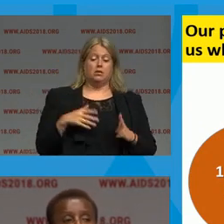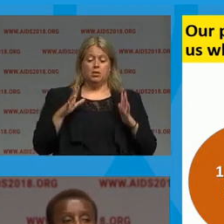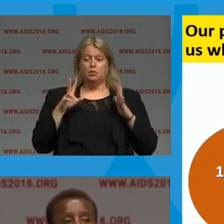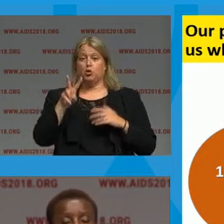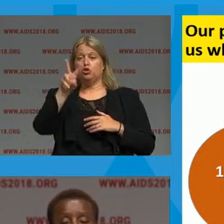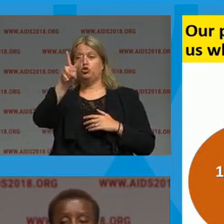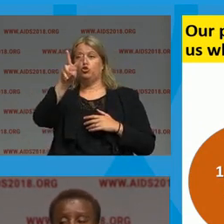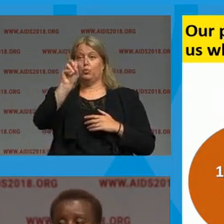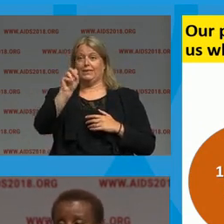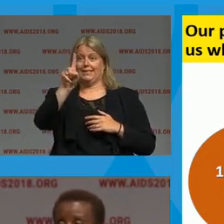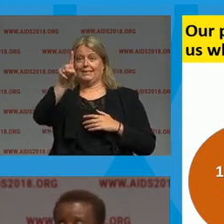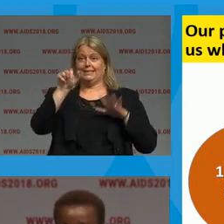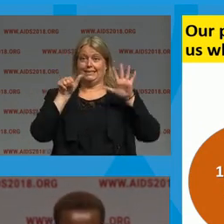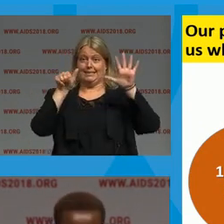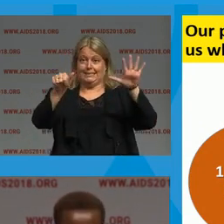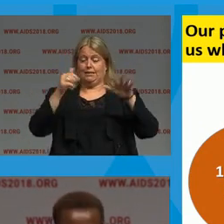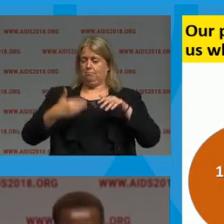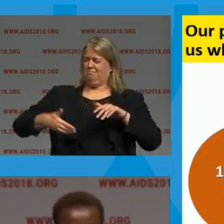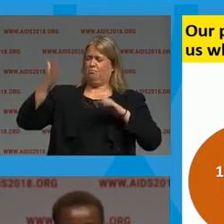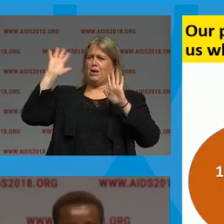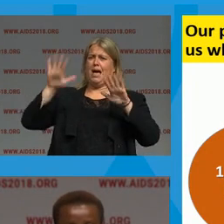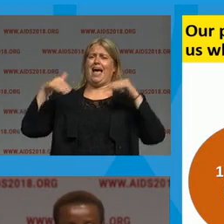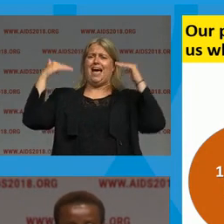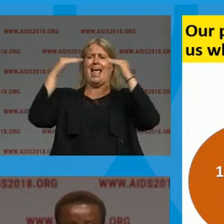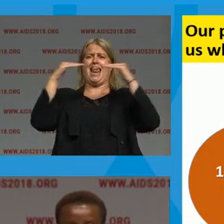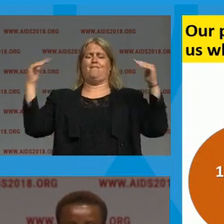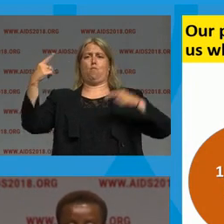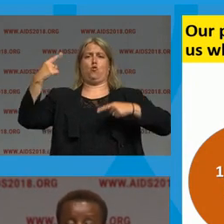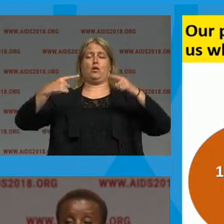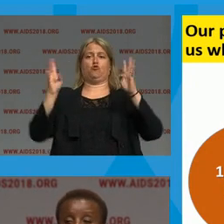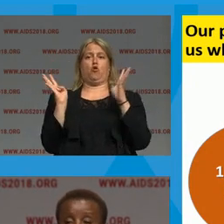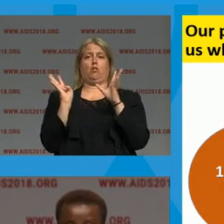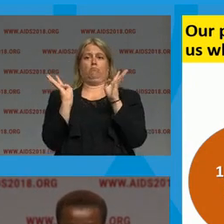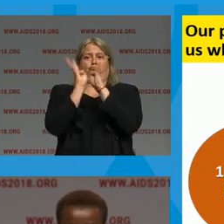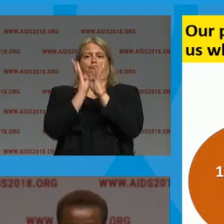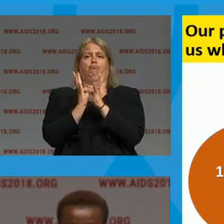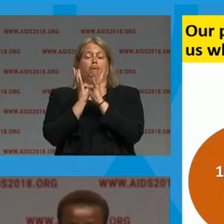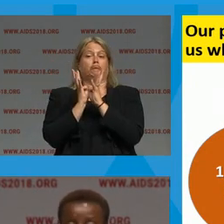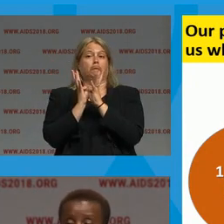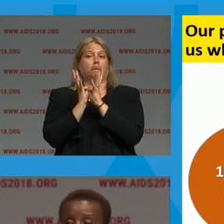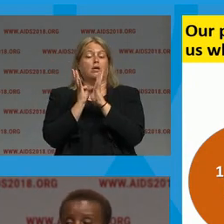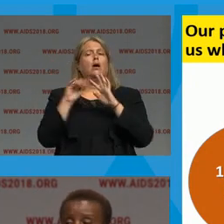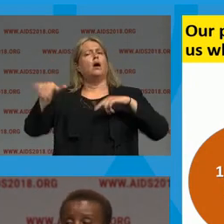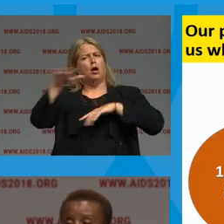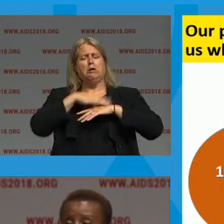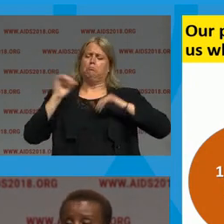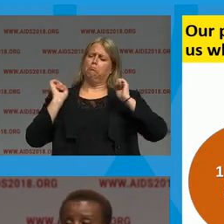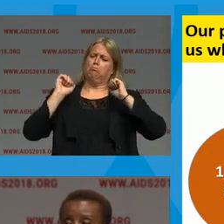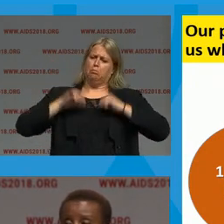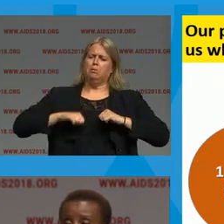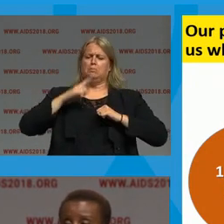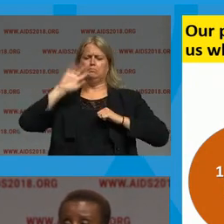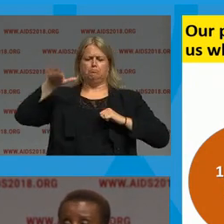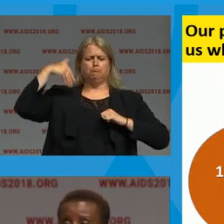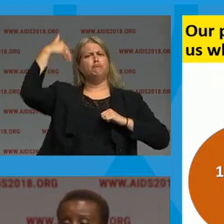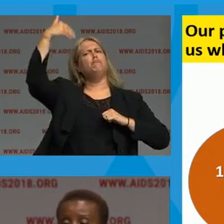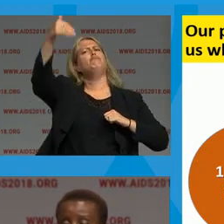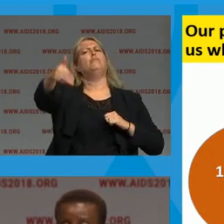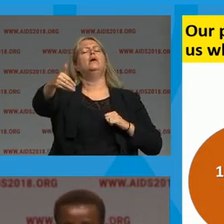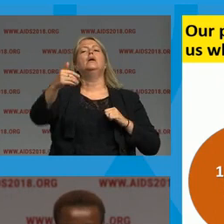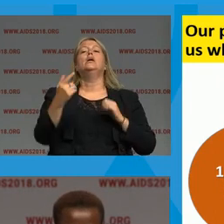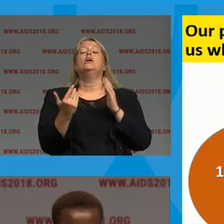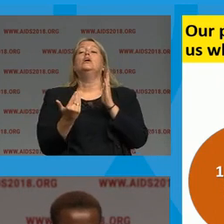a high-level political meeting, and there was a commitment that we would get to less than 500,000